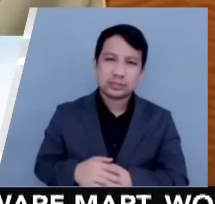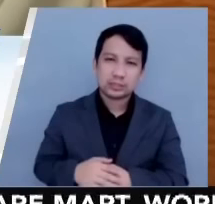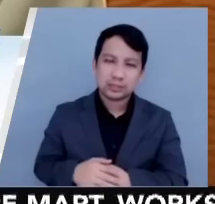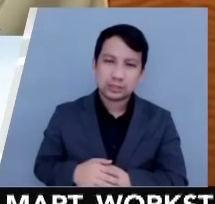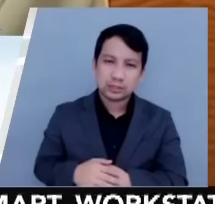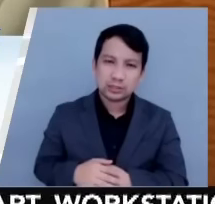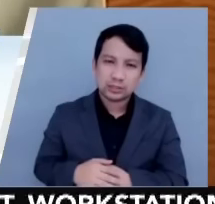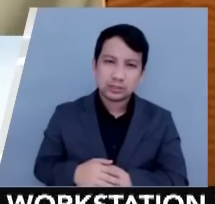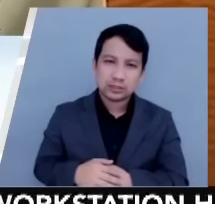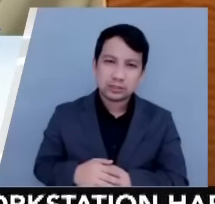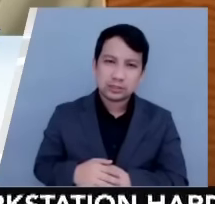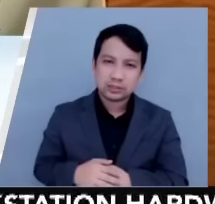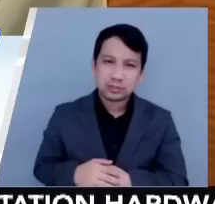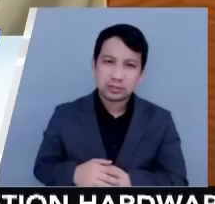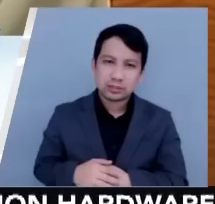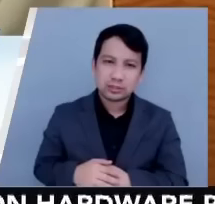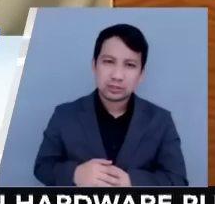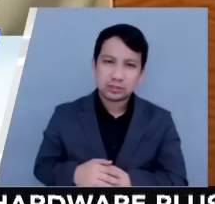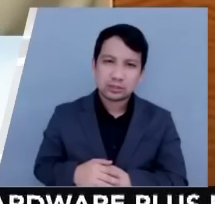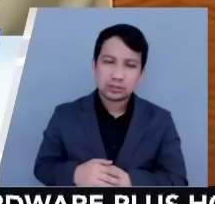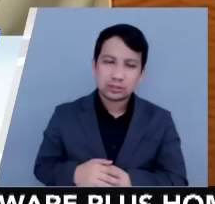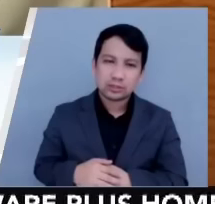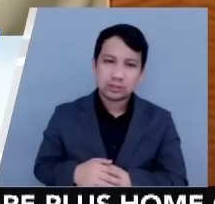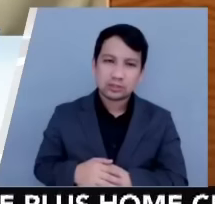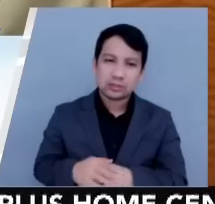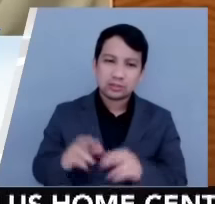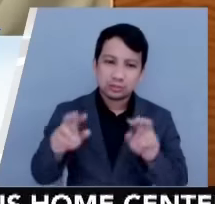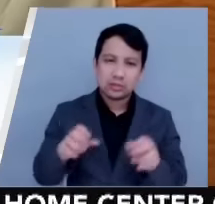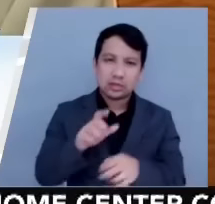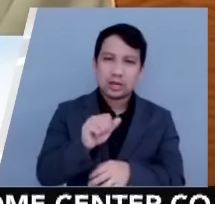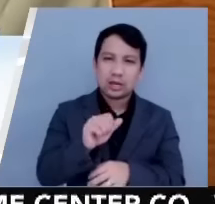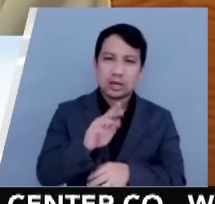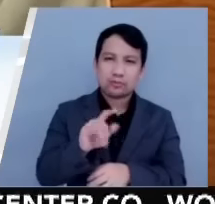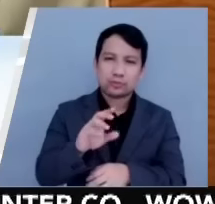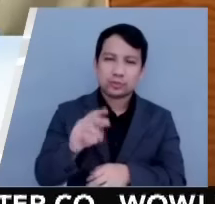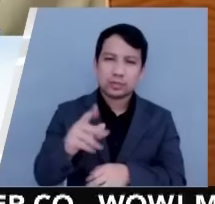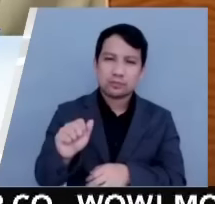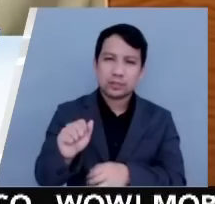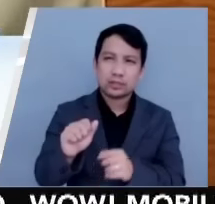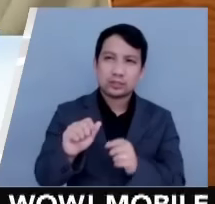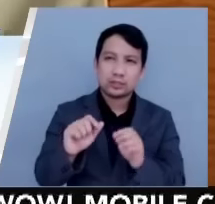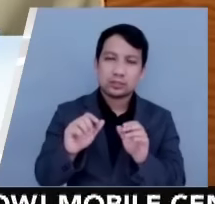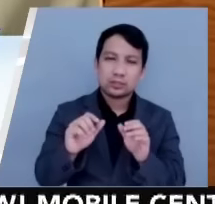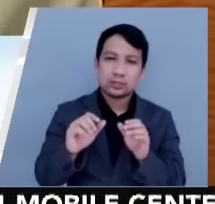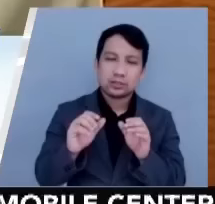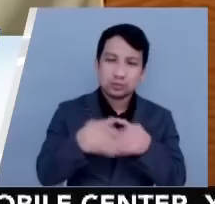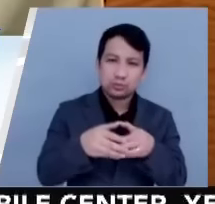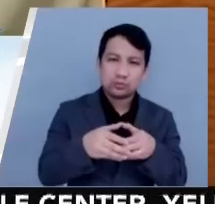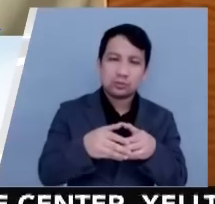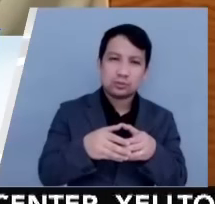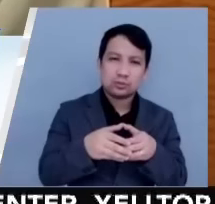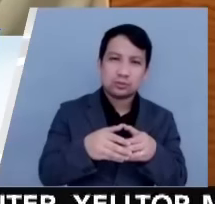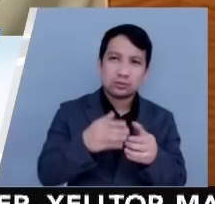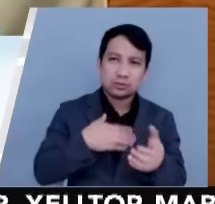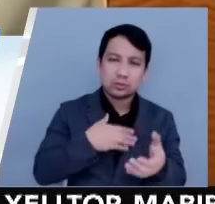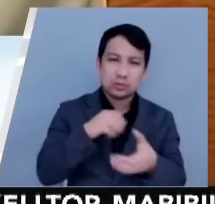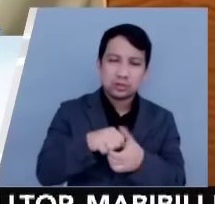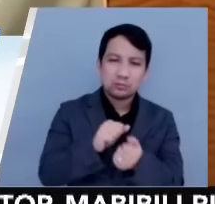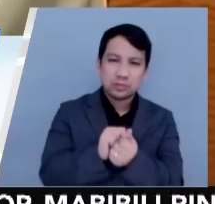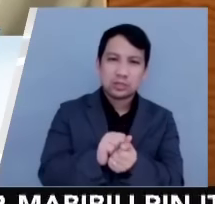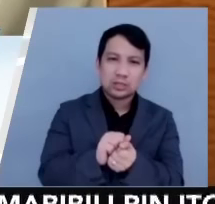and the Abot Kamay team, they always welcoming me and help me a lot.